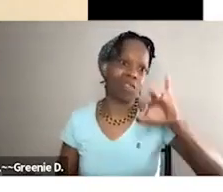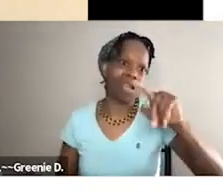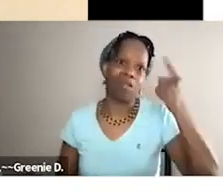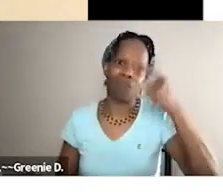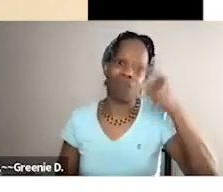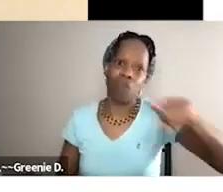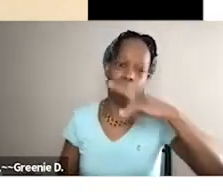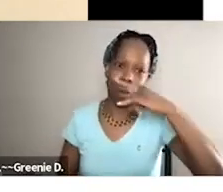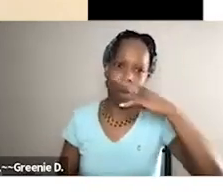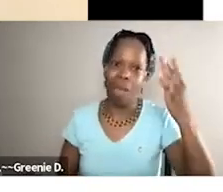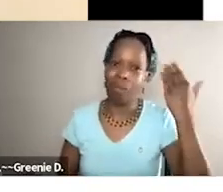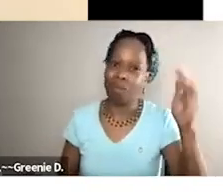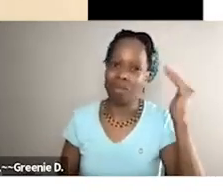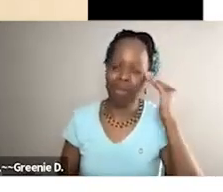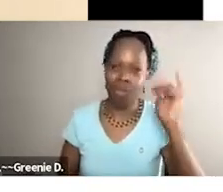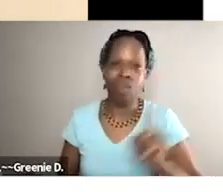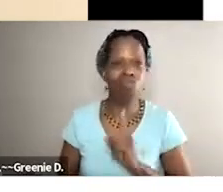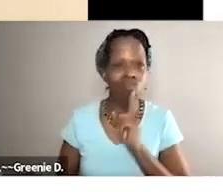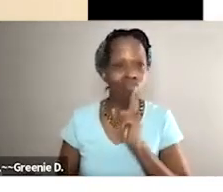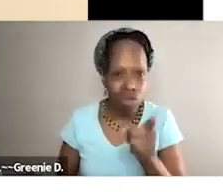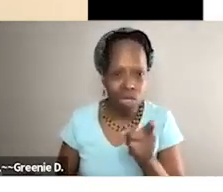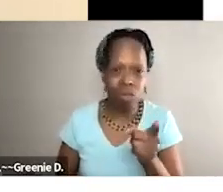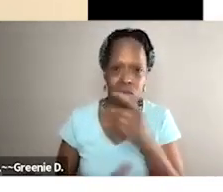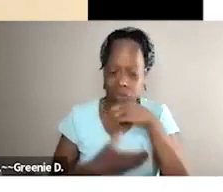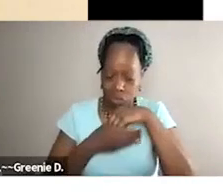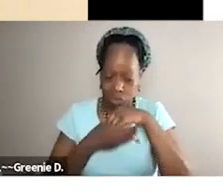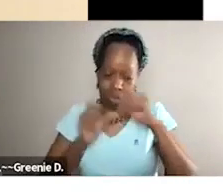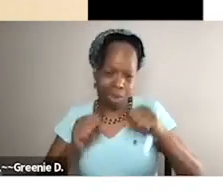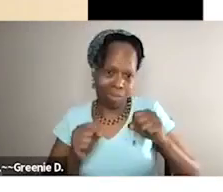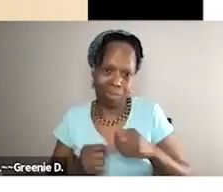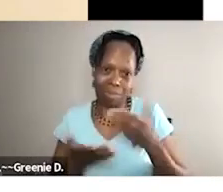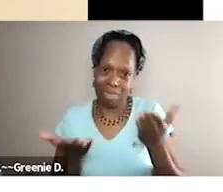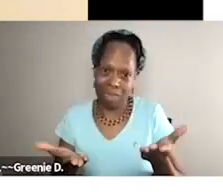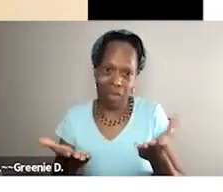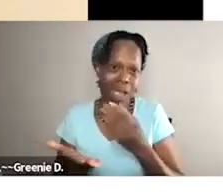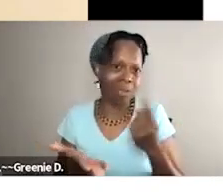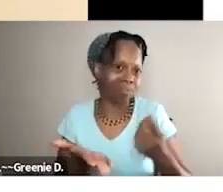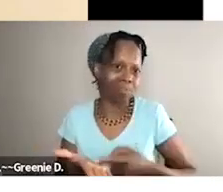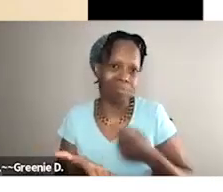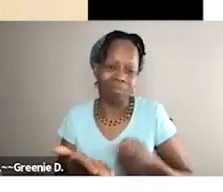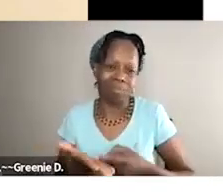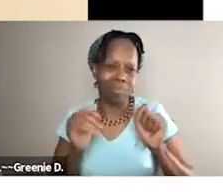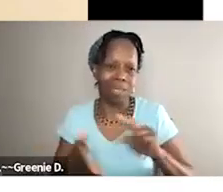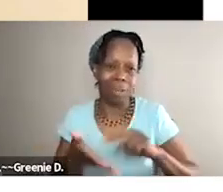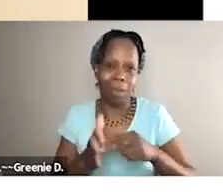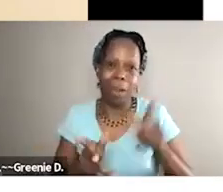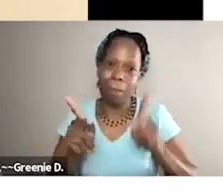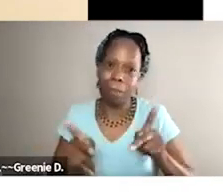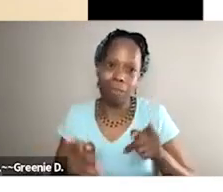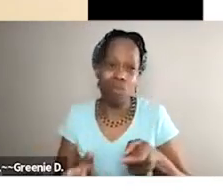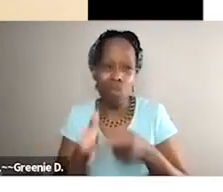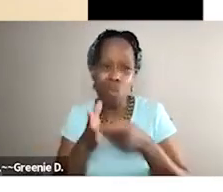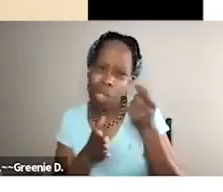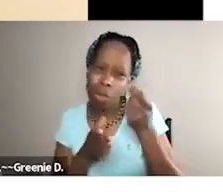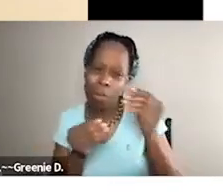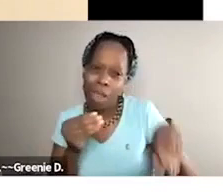that that is, it's real, internal ableism exists, and sometimes, you know, it can mean that people need more support to help